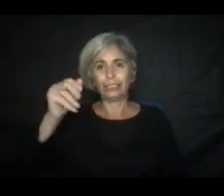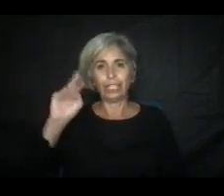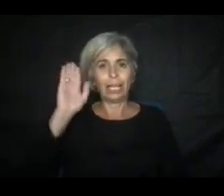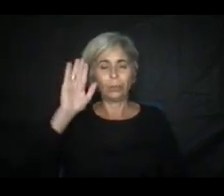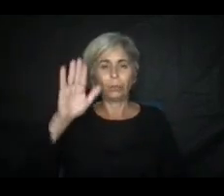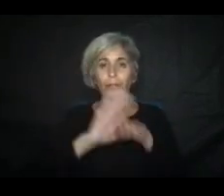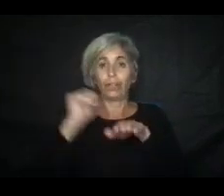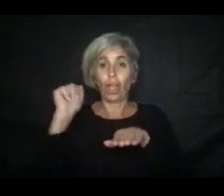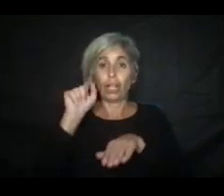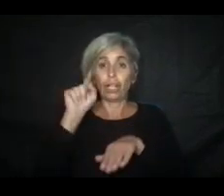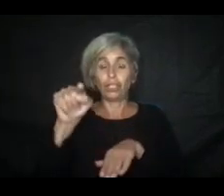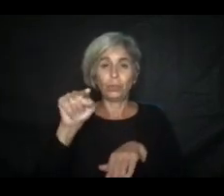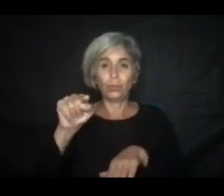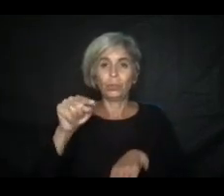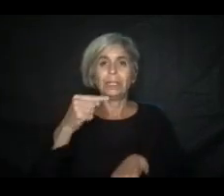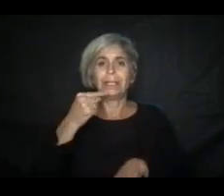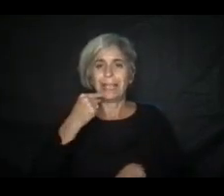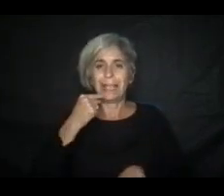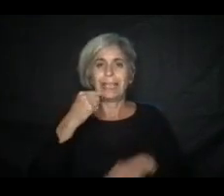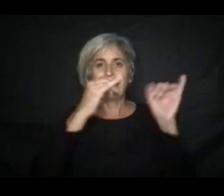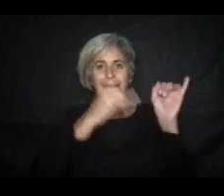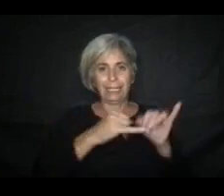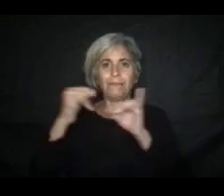call on you guys one by one.